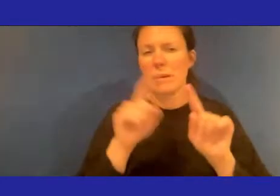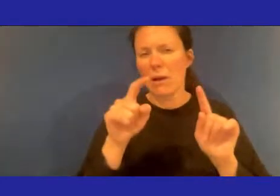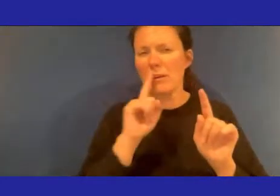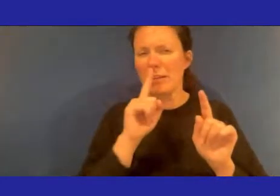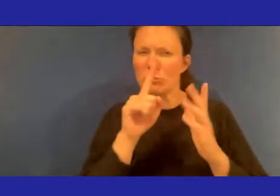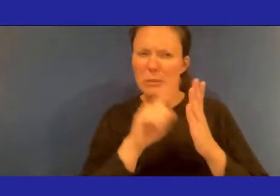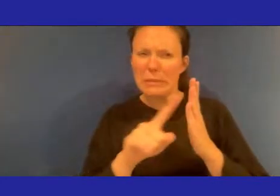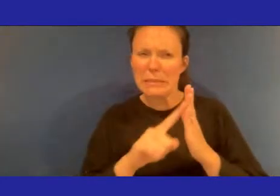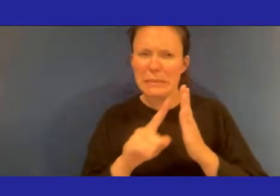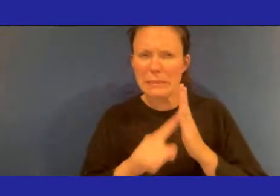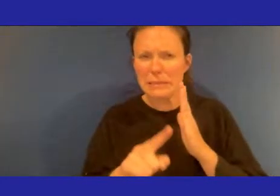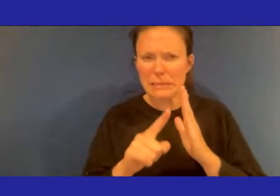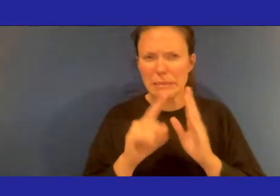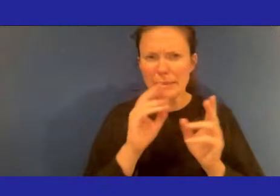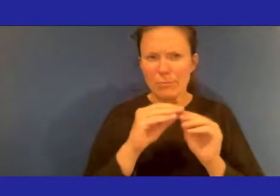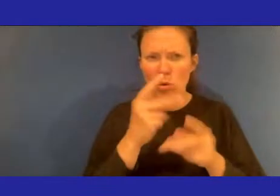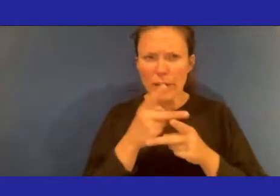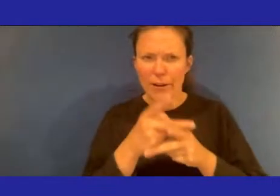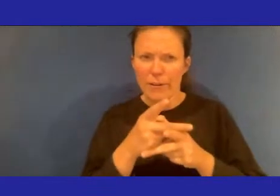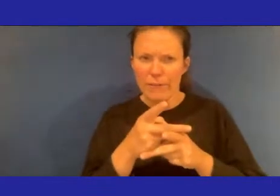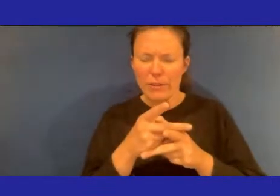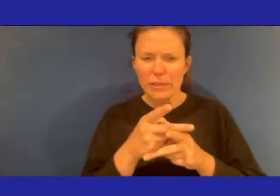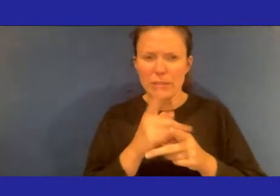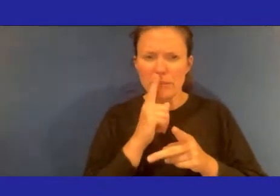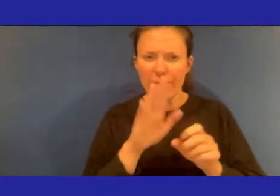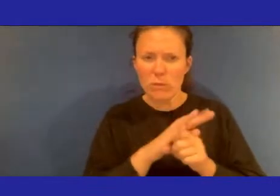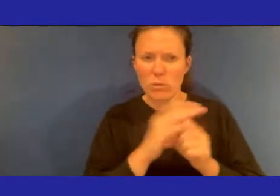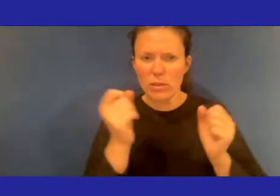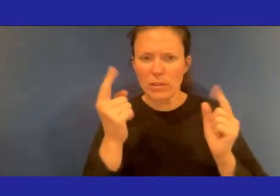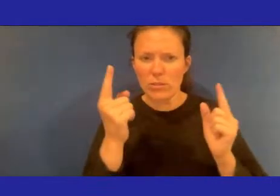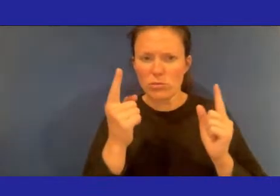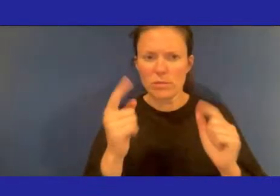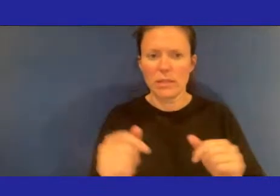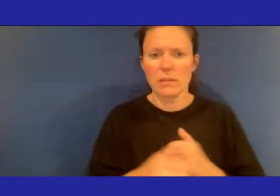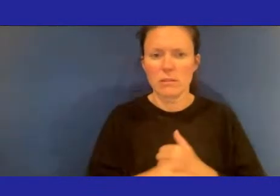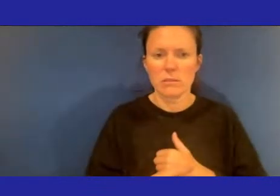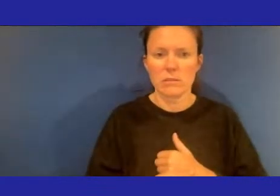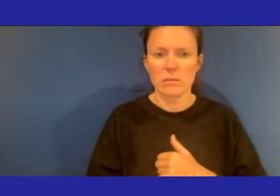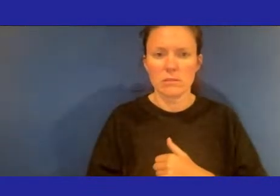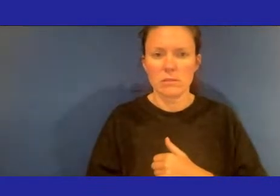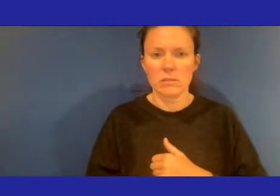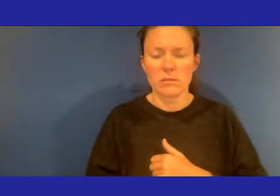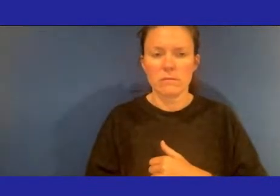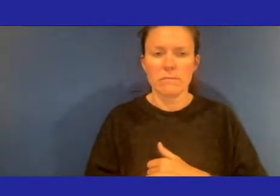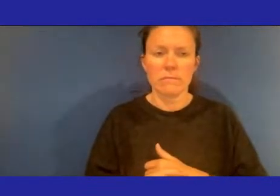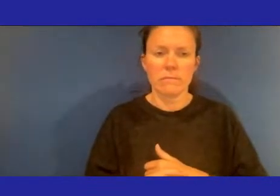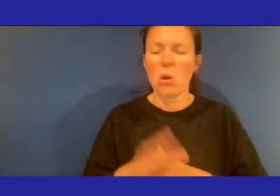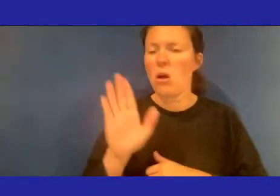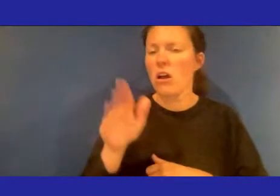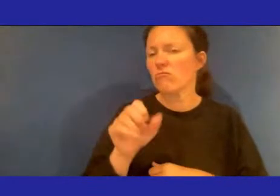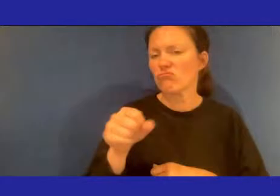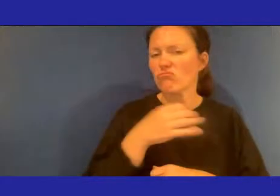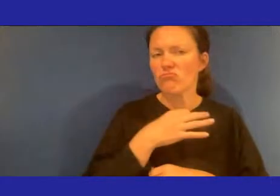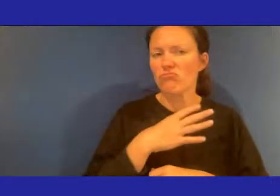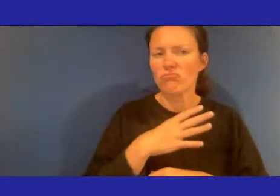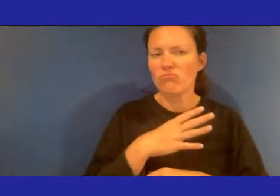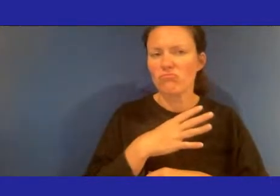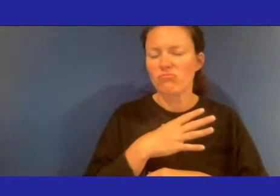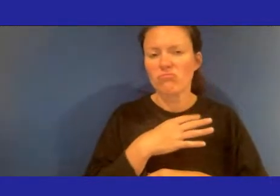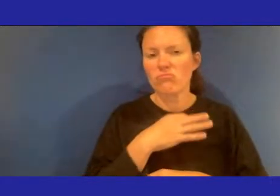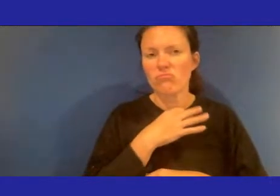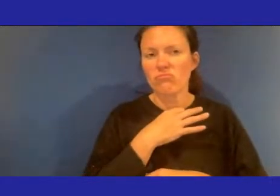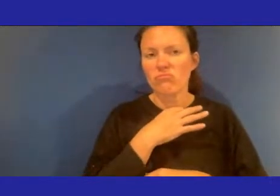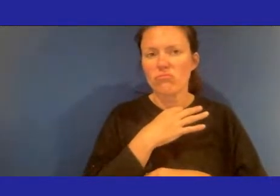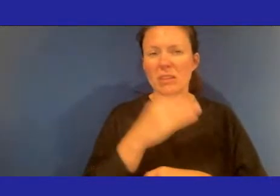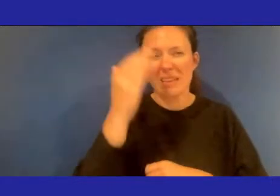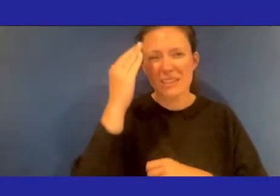how we did it in this specific diagram. But I'm happy I was to curious follow up. just to see, because I know it could be a lot of patients